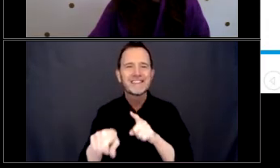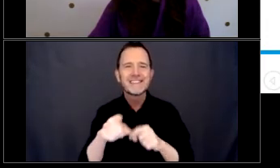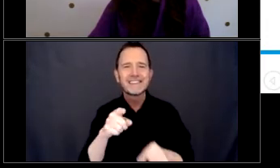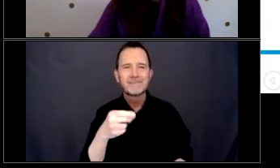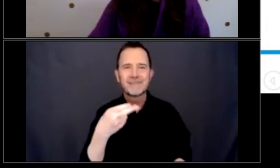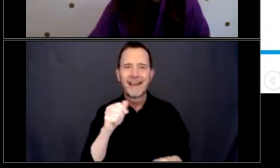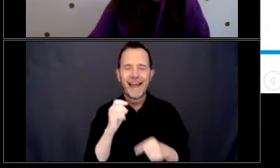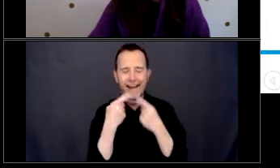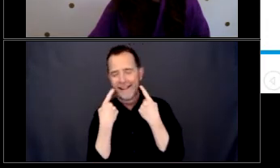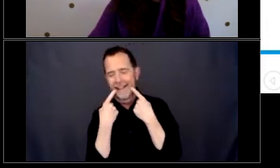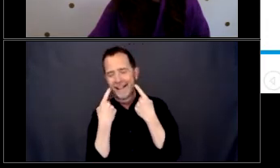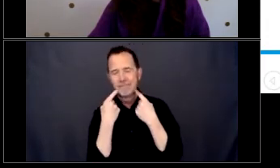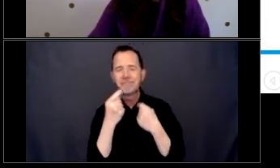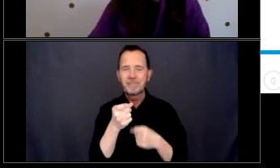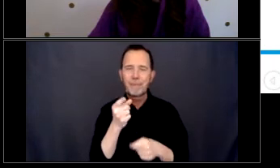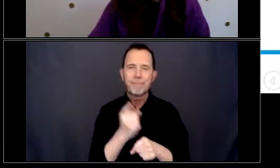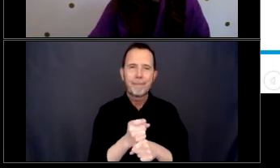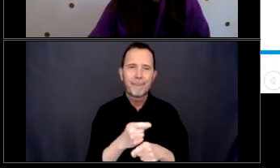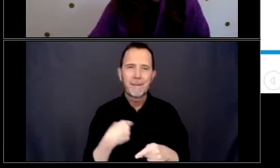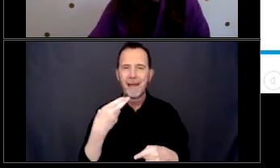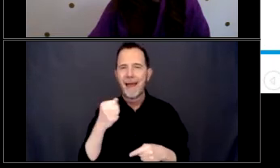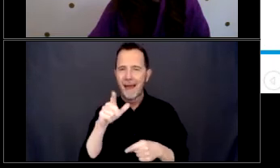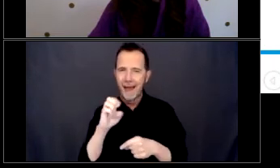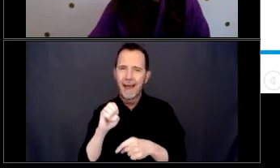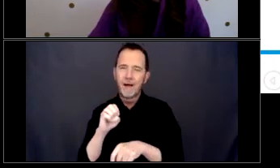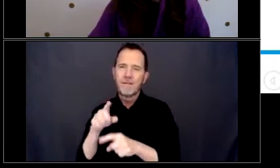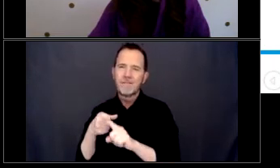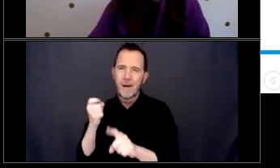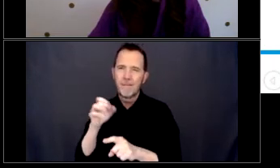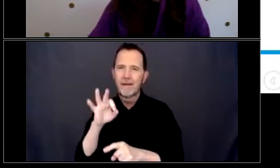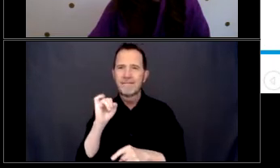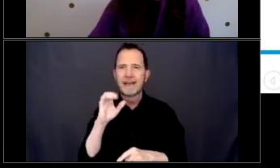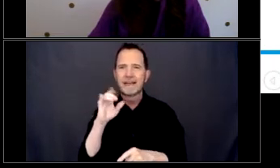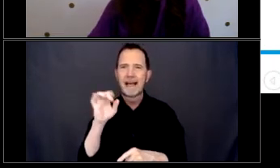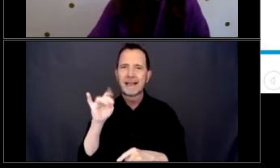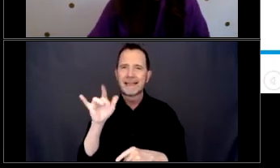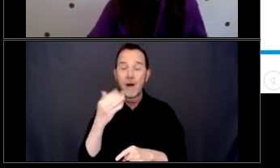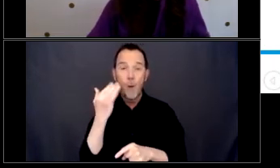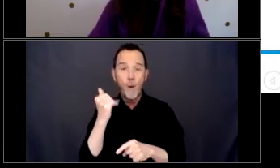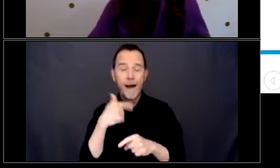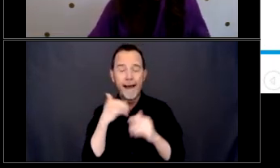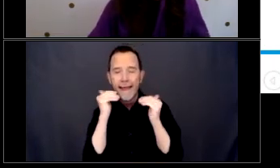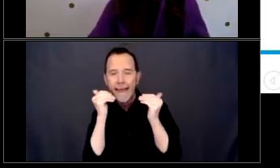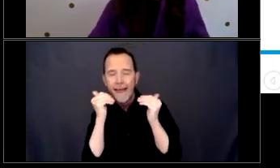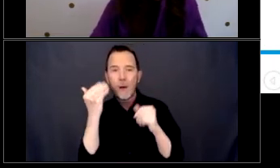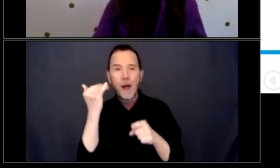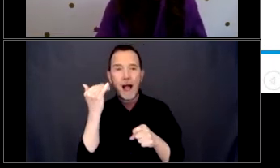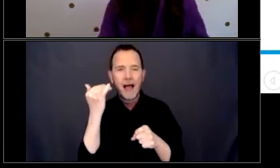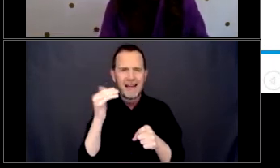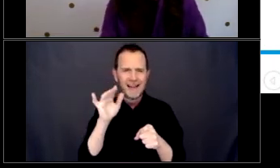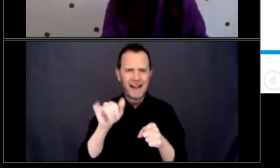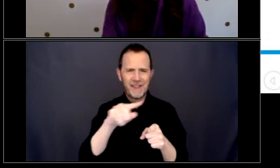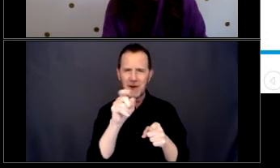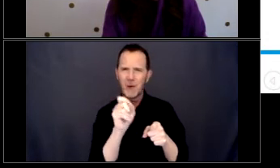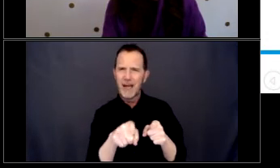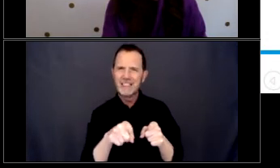Hi. So yeah, this is Hale with Fidelity. I'm smiling because of the intrigue in the question.